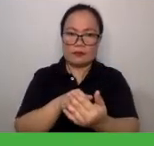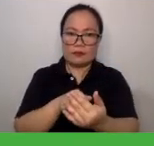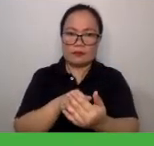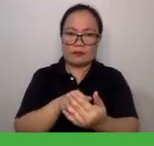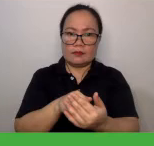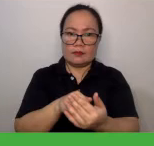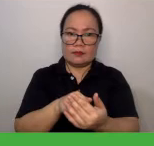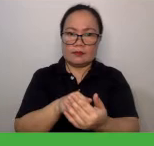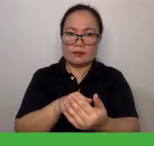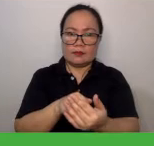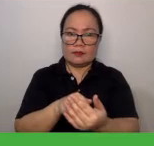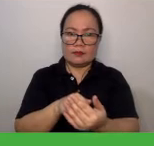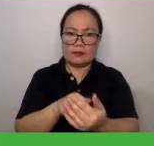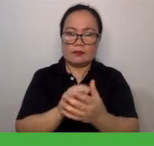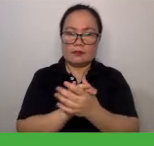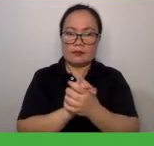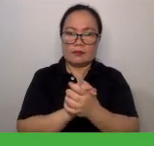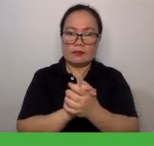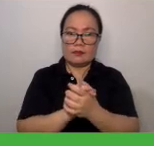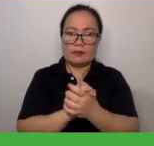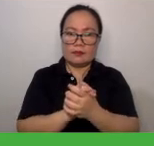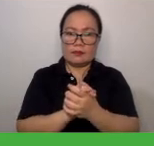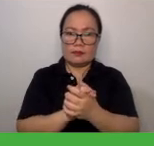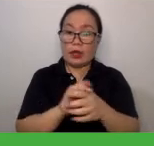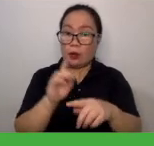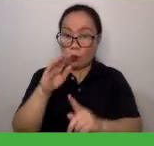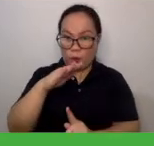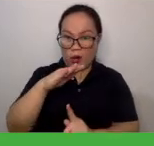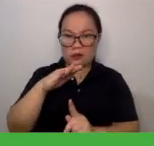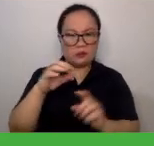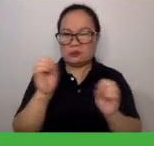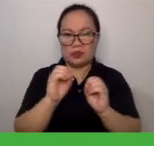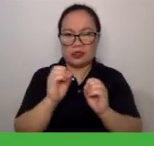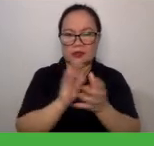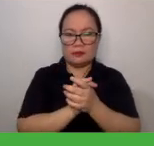still 24 times 2,000. So, that is